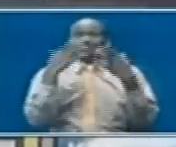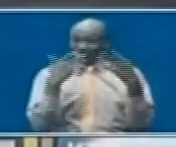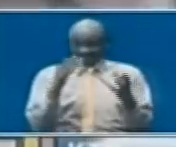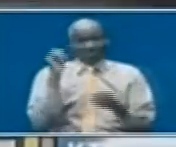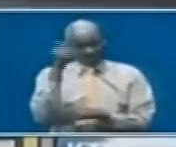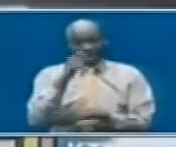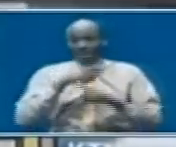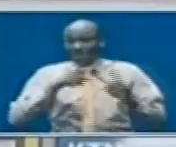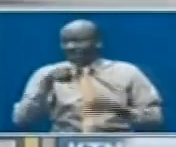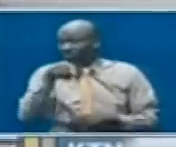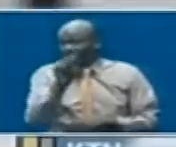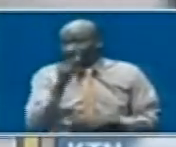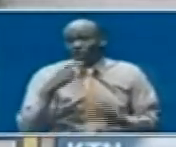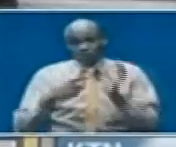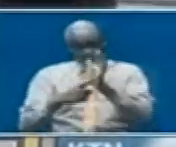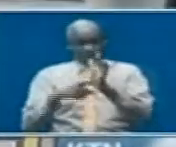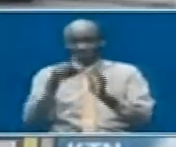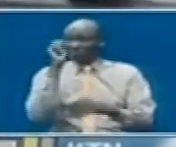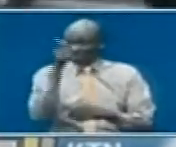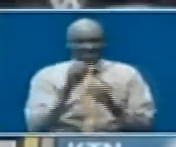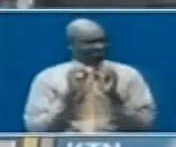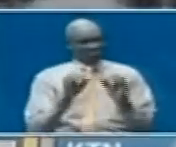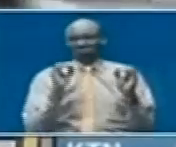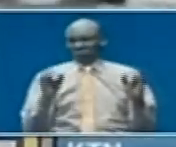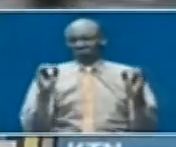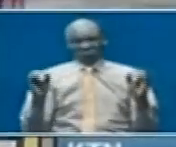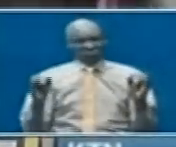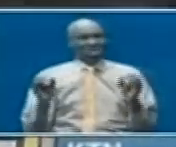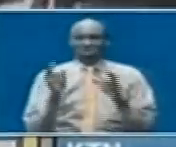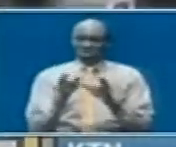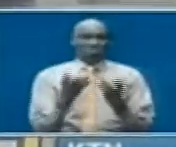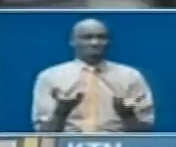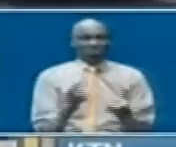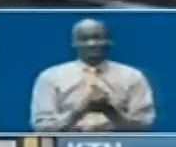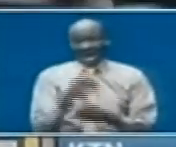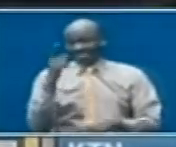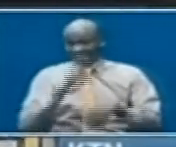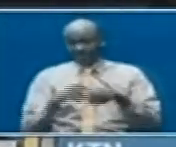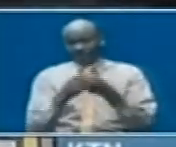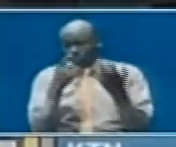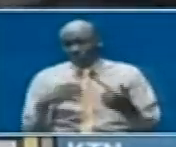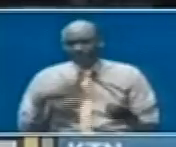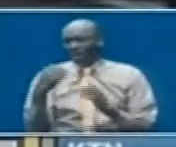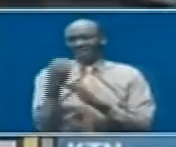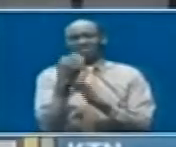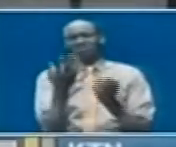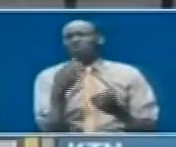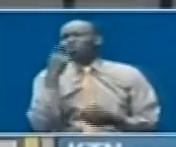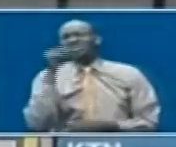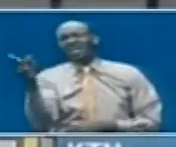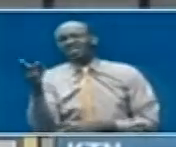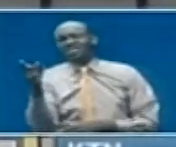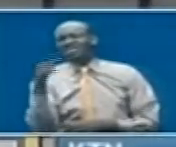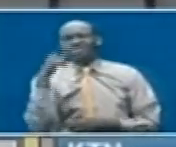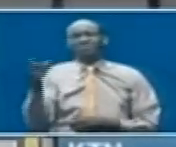hardly anything that indicated that he was the president while he was in the Netherlands. In fact, at some point, a few people asked me at the airport, who is this?